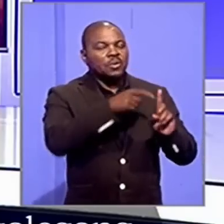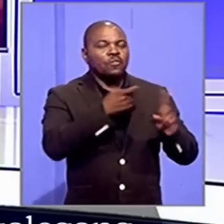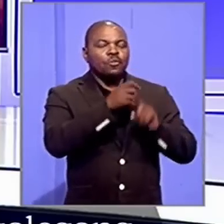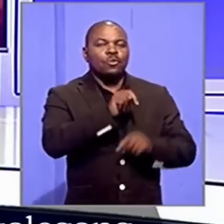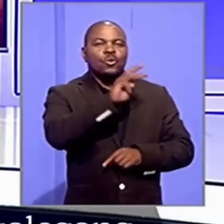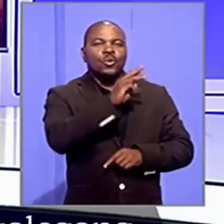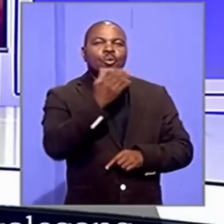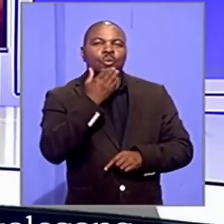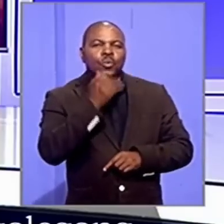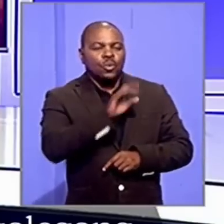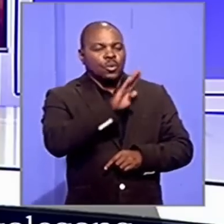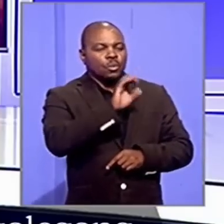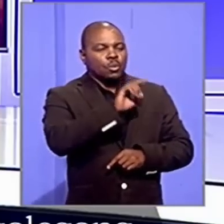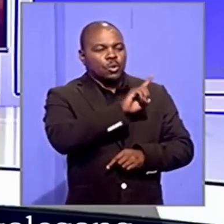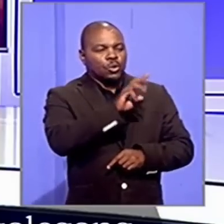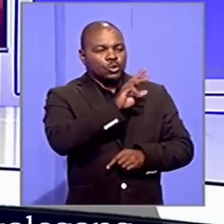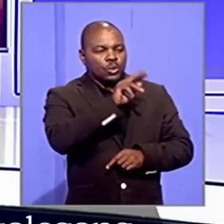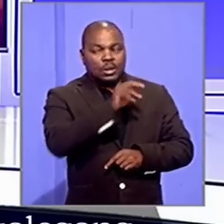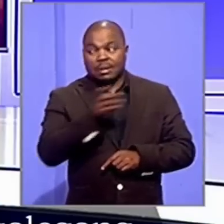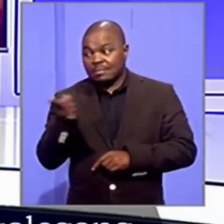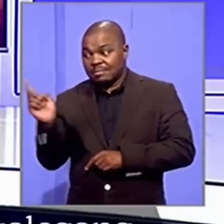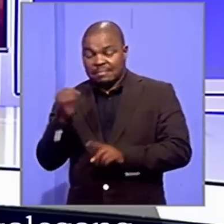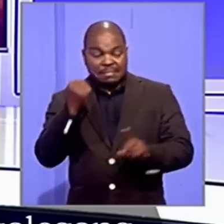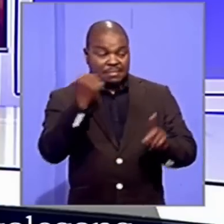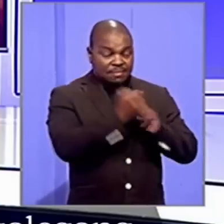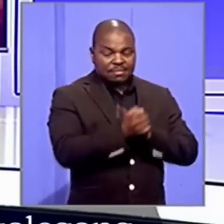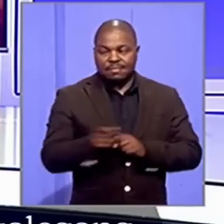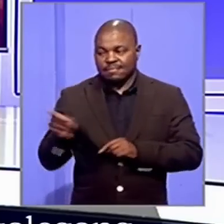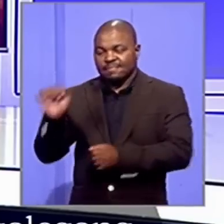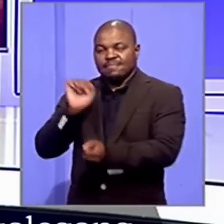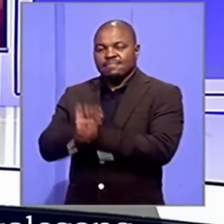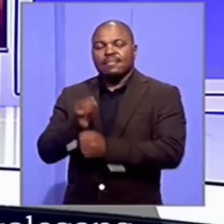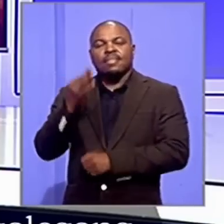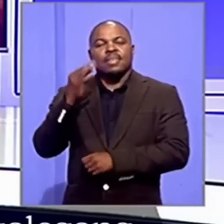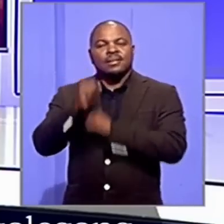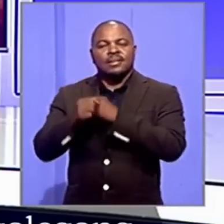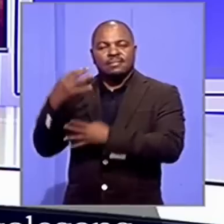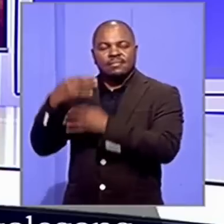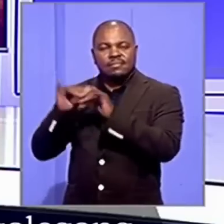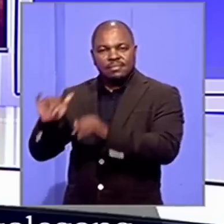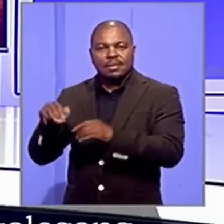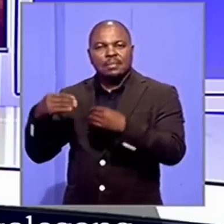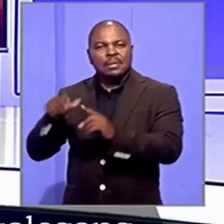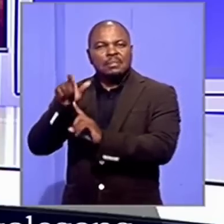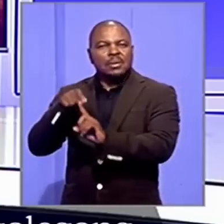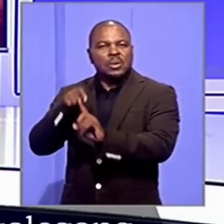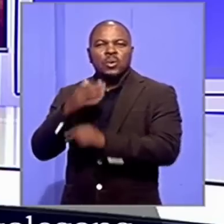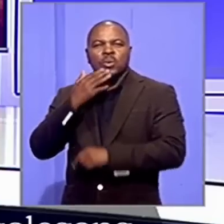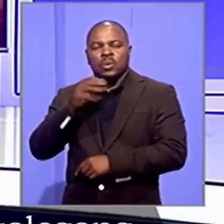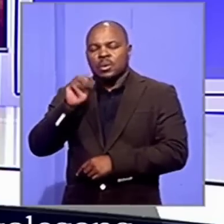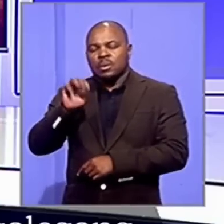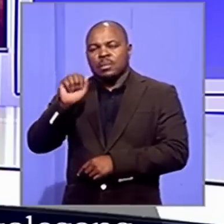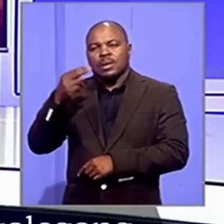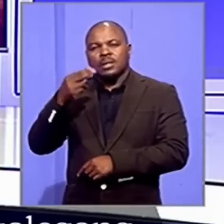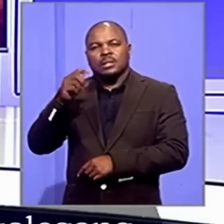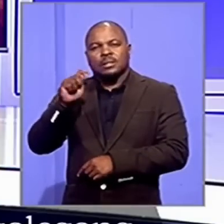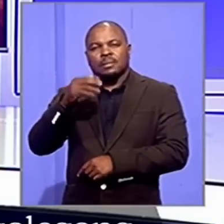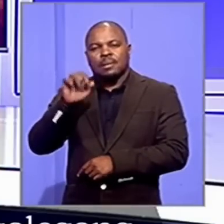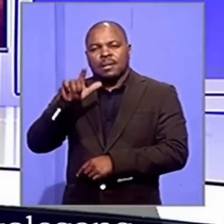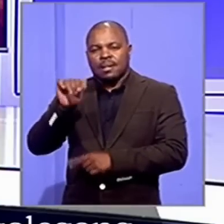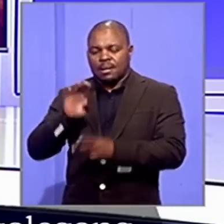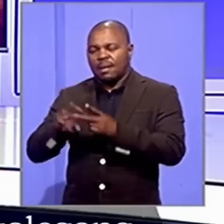Wandile Pozwana mengwaga e 30 kgolegong. Rakgwebo wa Mamelodi Vusi Keke Mathibela le